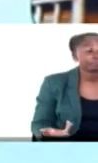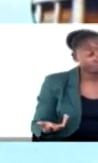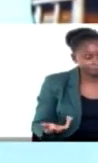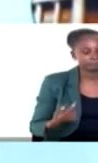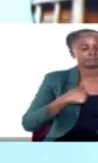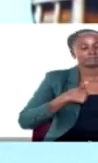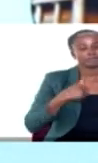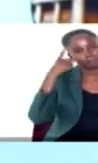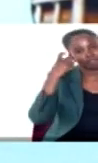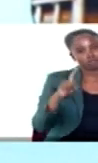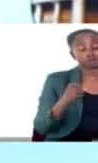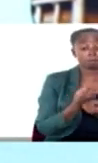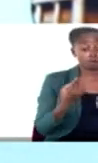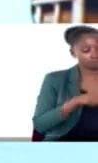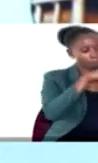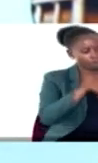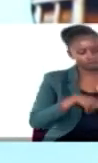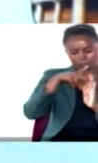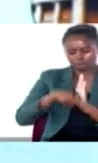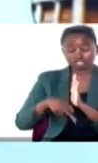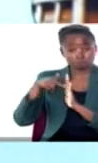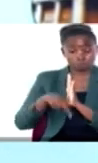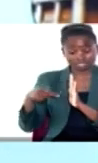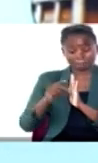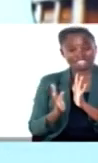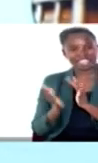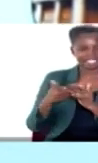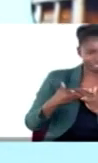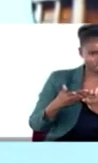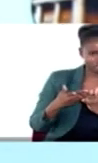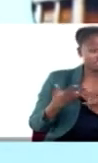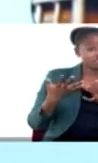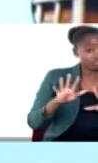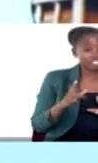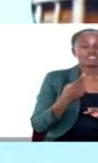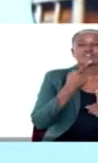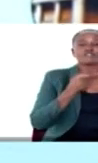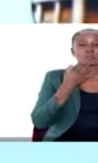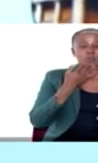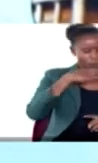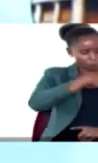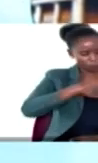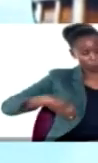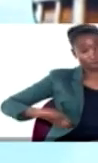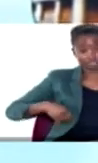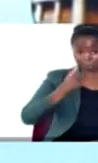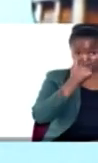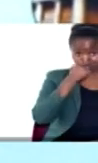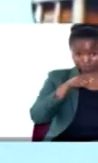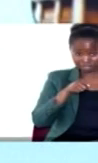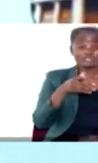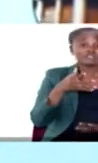most of the policy interventions that have been announced by President Cyril Ramaphosa and what we are